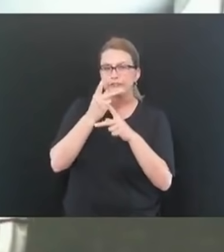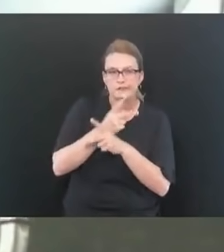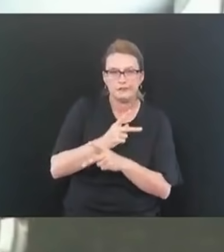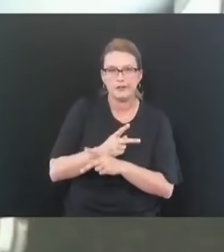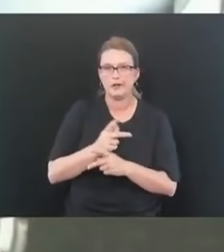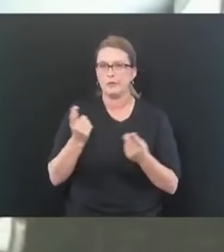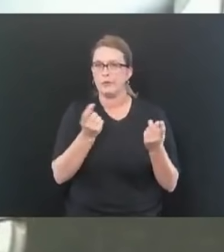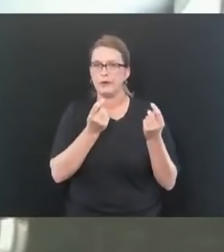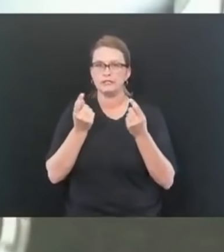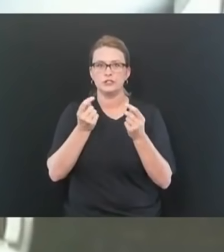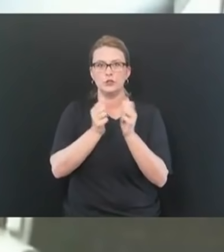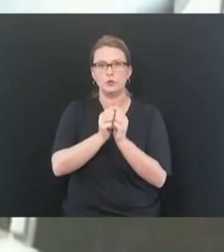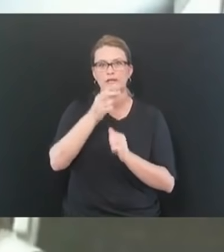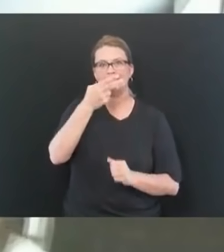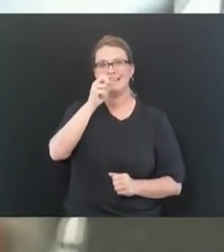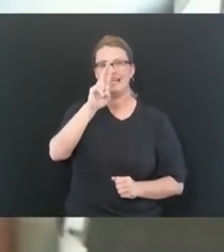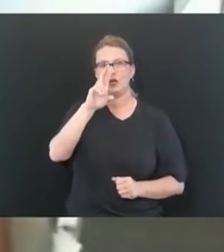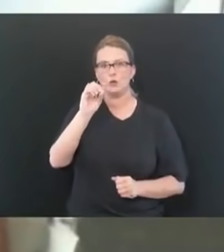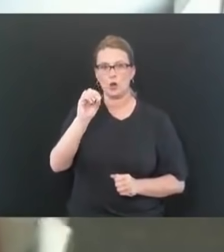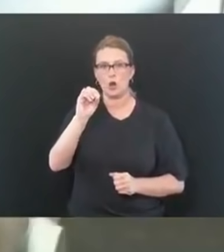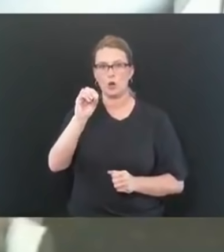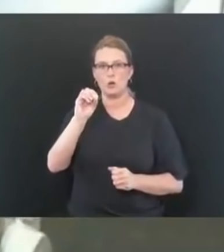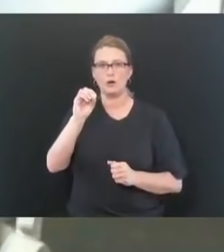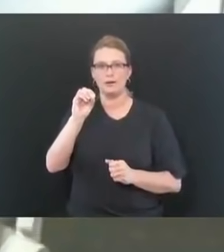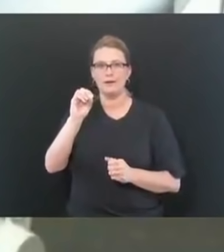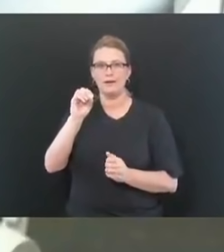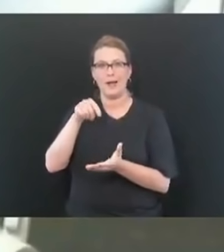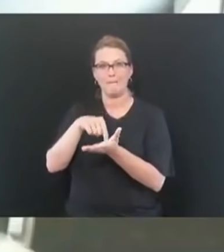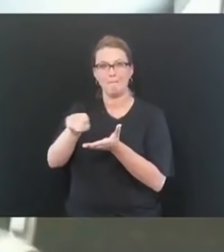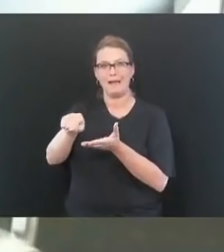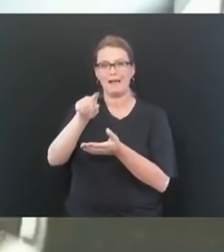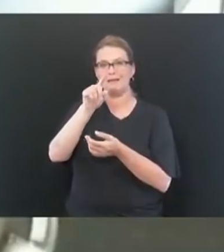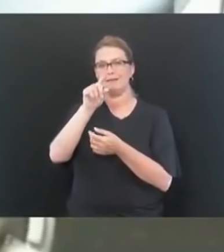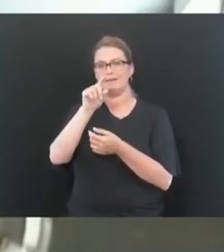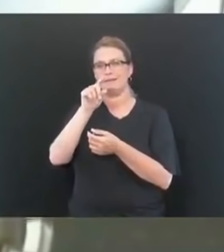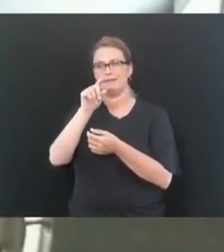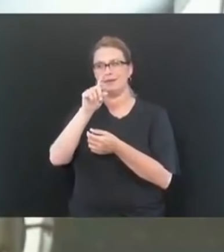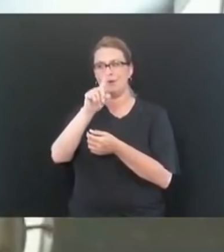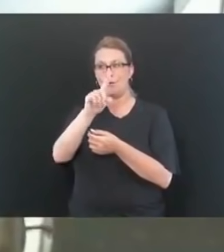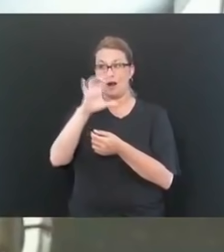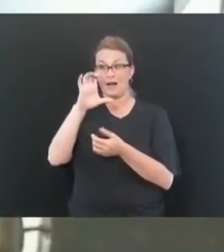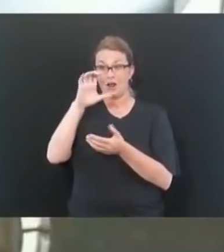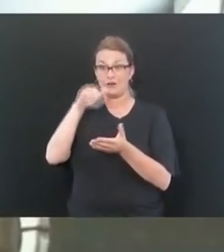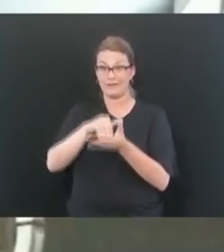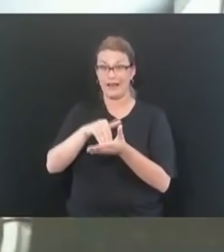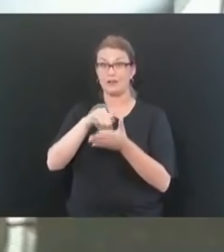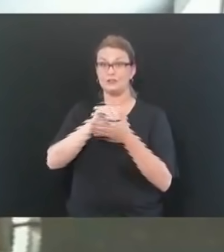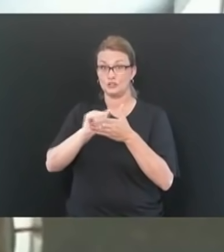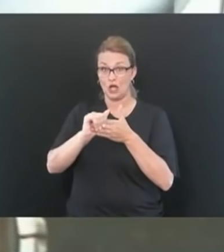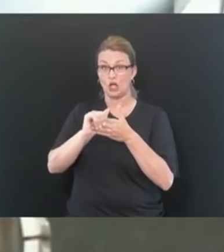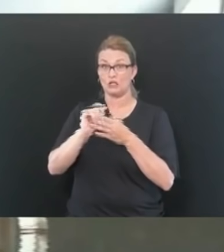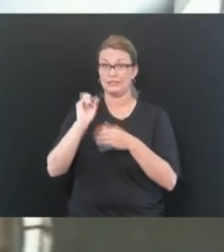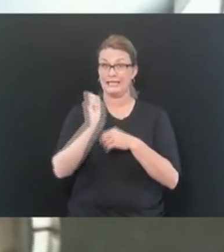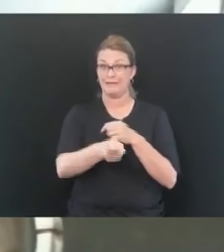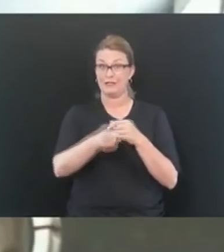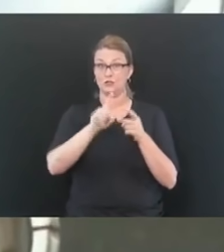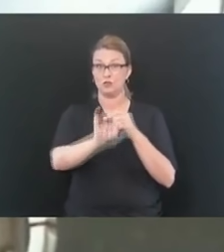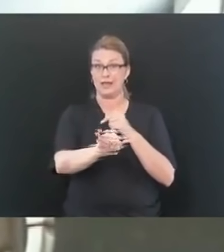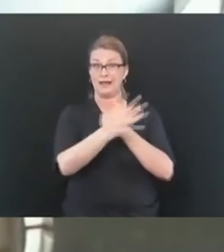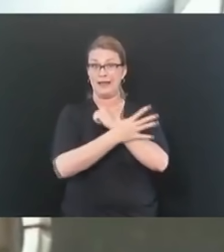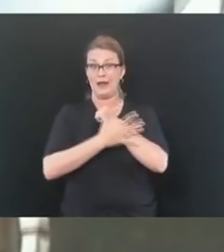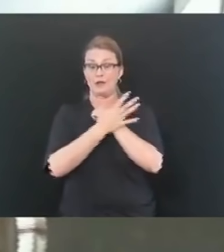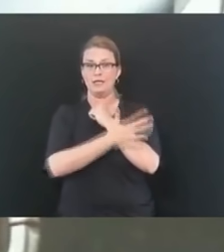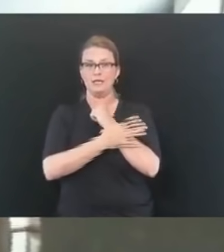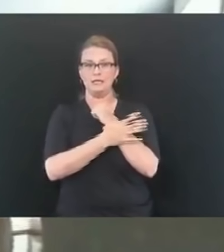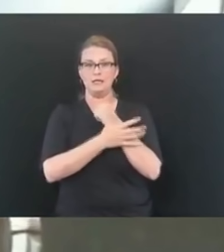the hero bonus, the $100,000 that was allocated to counties. One of the things it's decided is